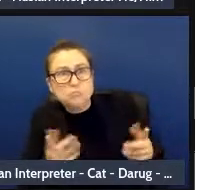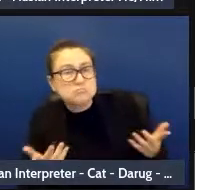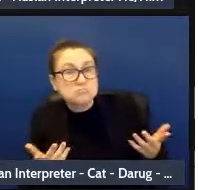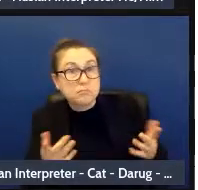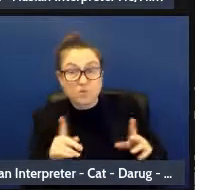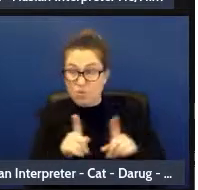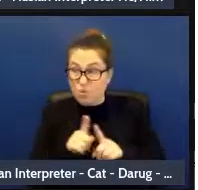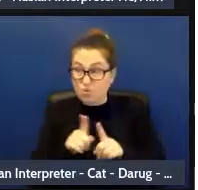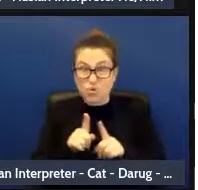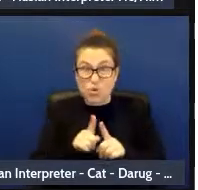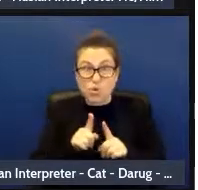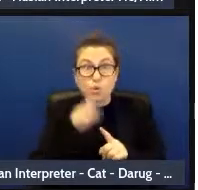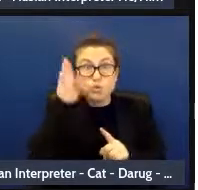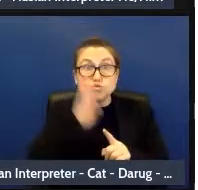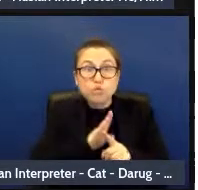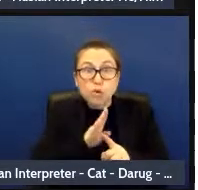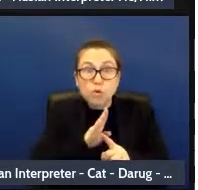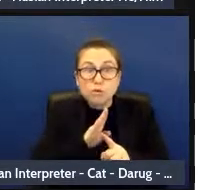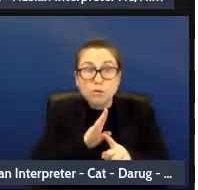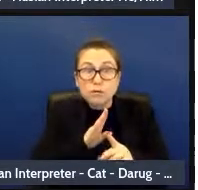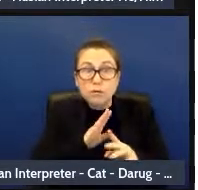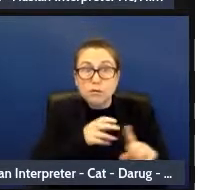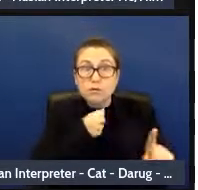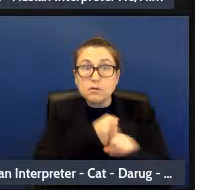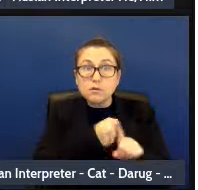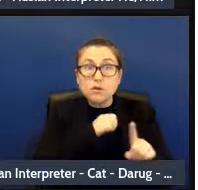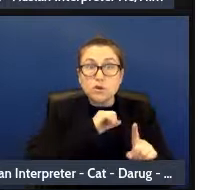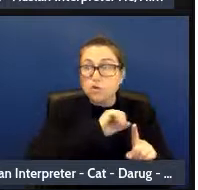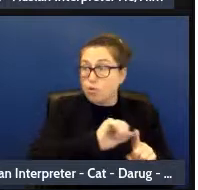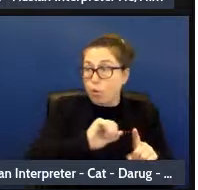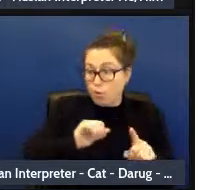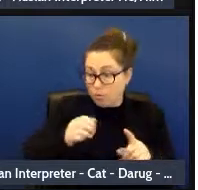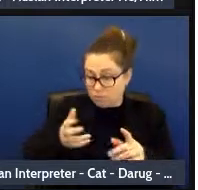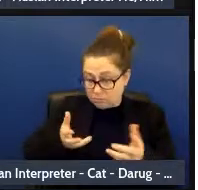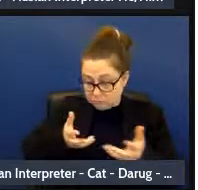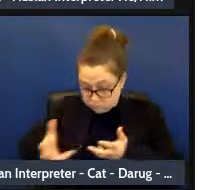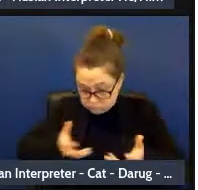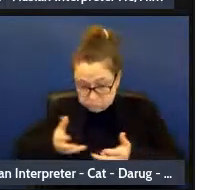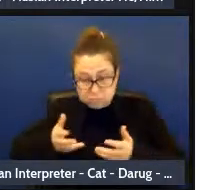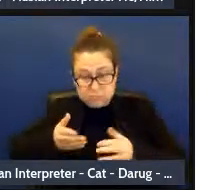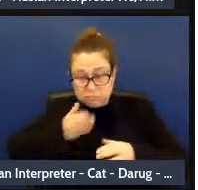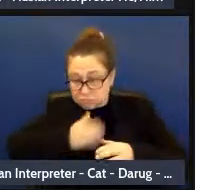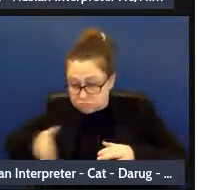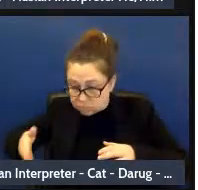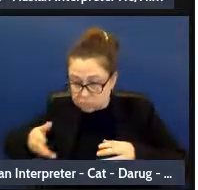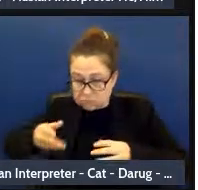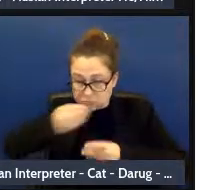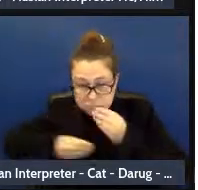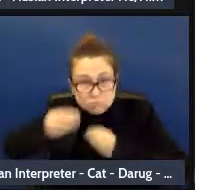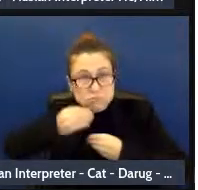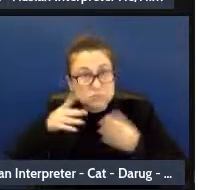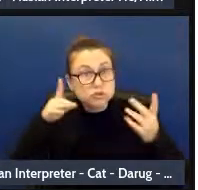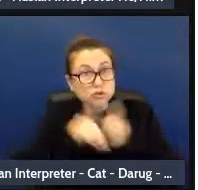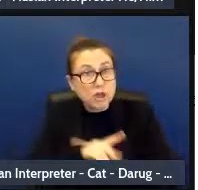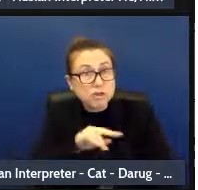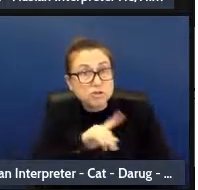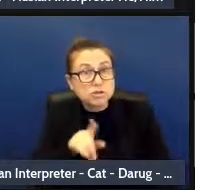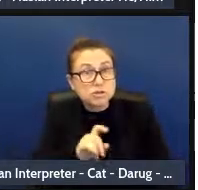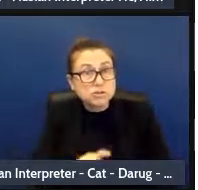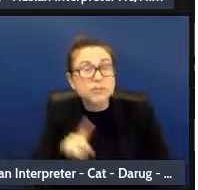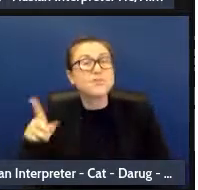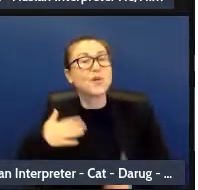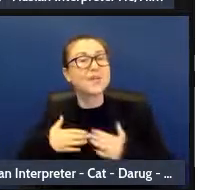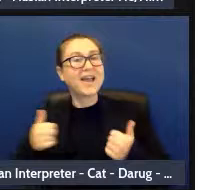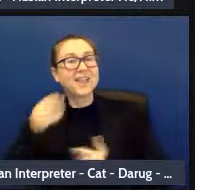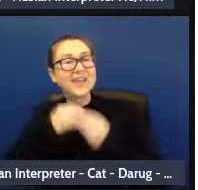the outcome of your stroke has changed the way that you're able to eat. So any of those programs out there, the healthy eating